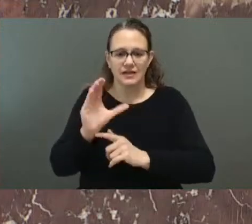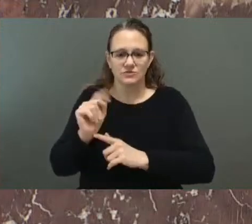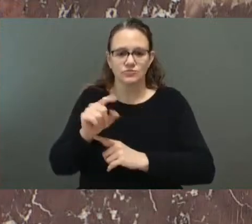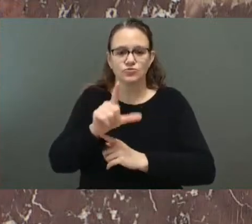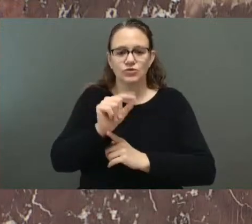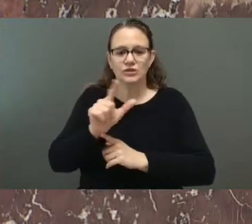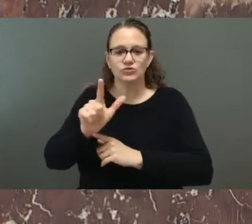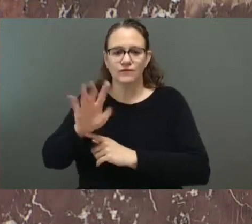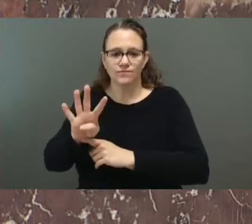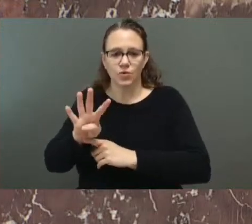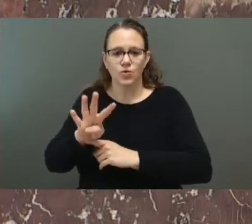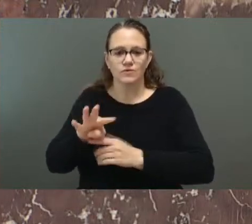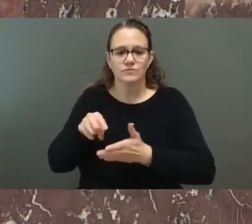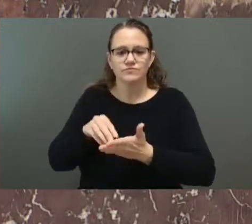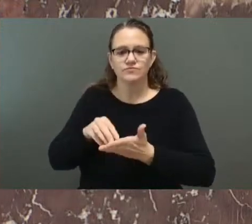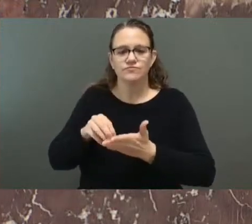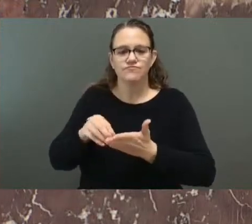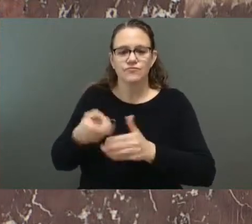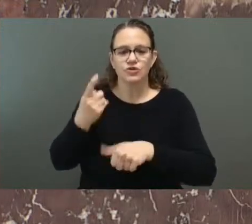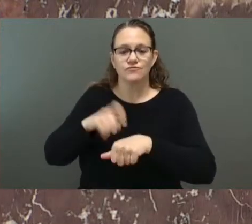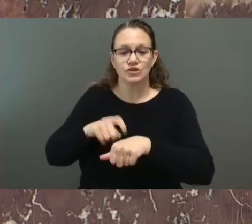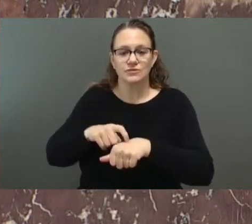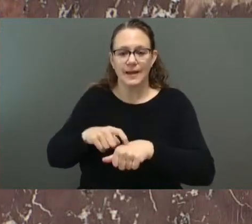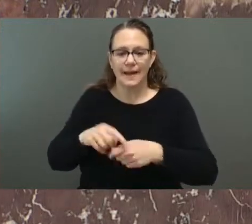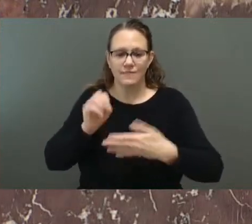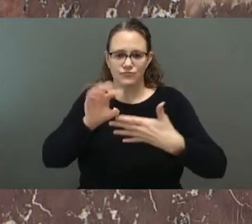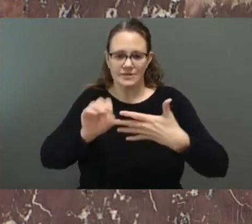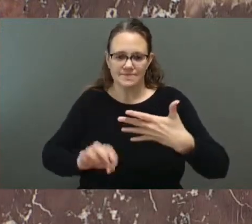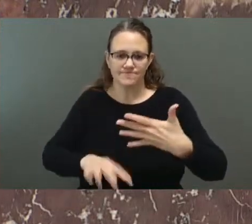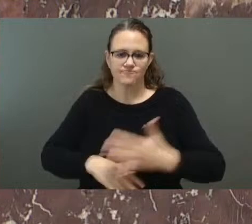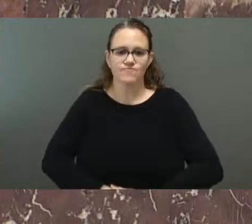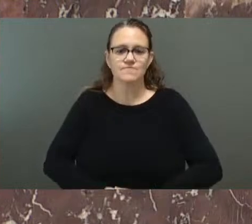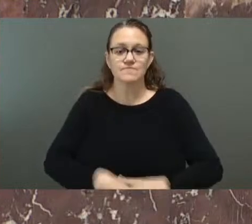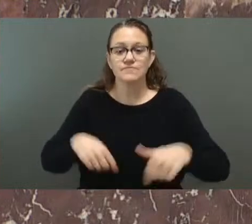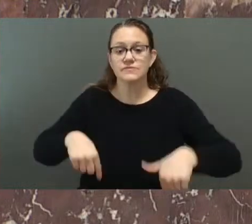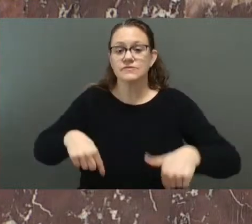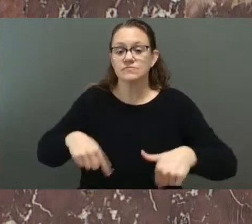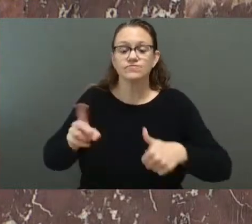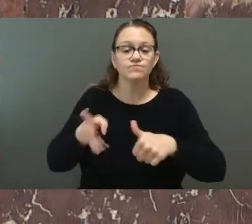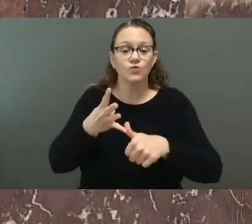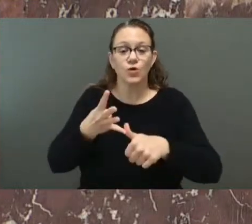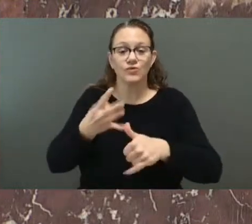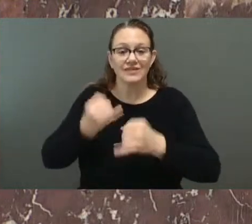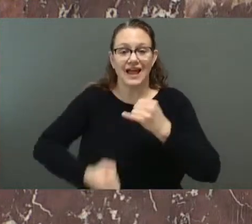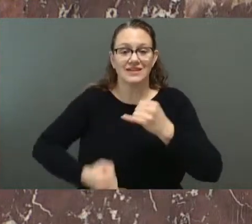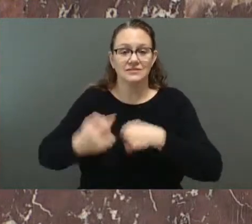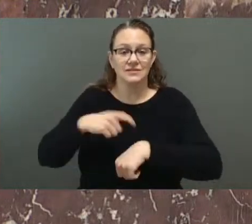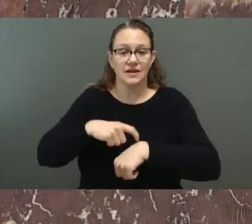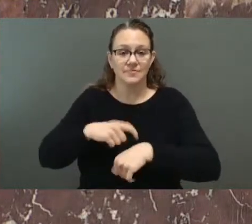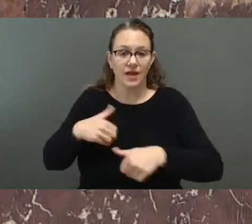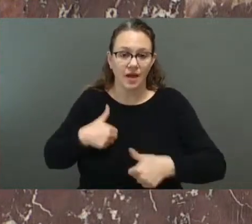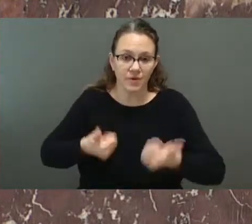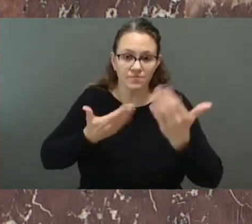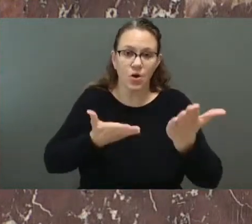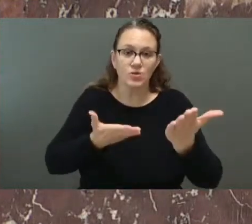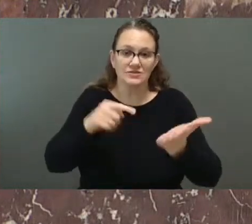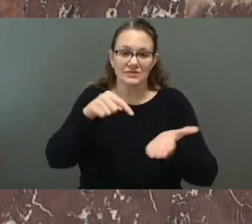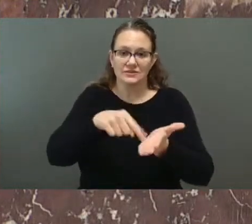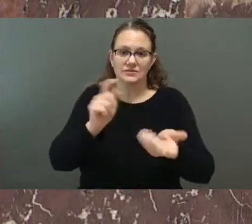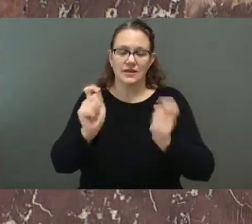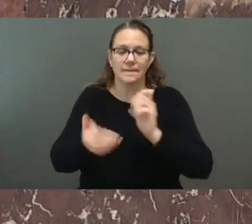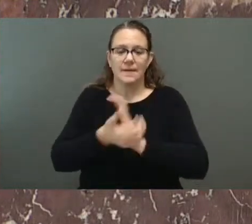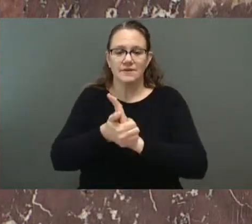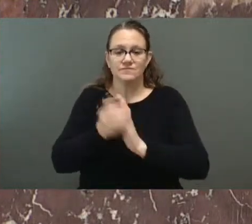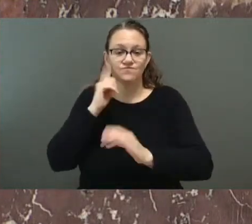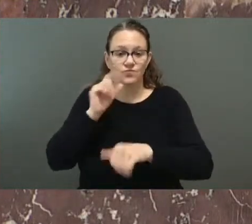fourth and I suppose the last time I will propose this amendment as an initial step to creating regional transit to connect communities of